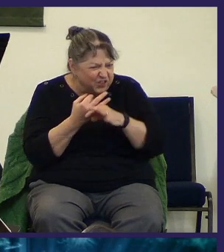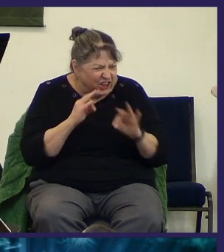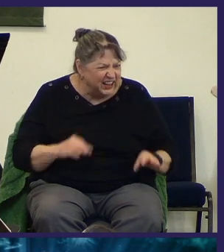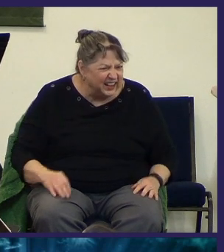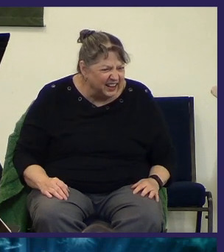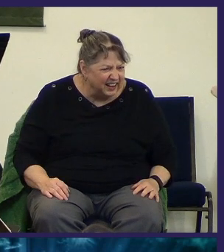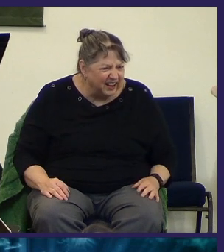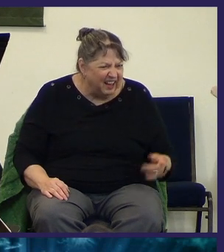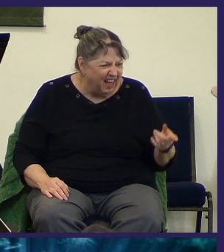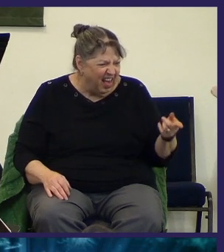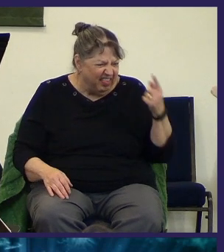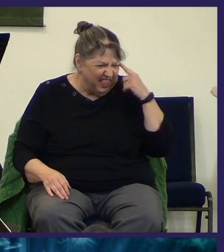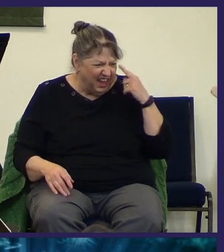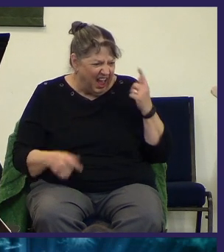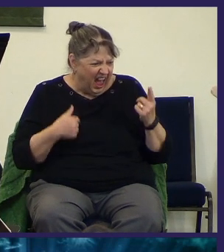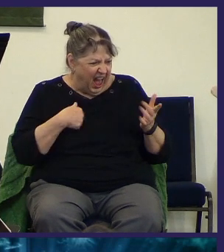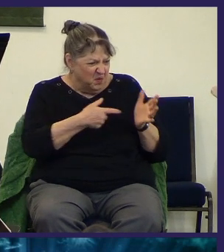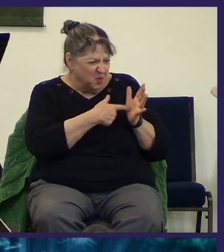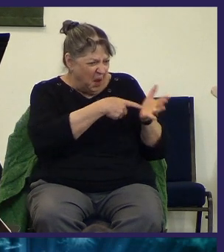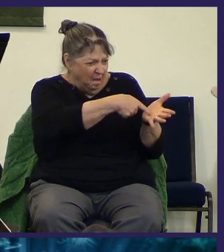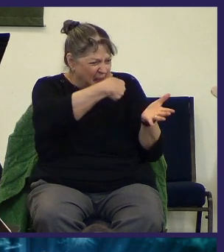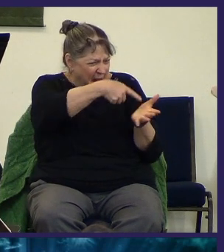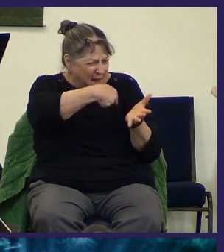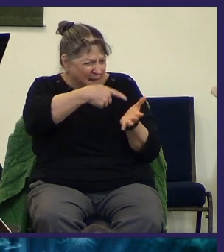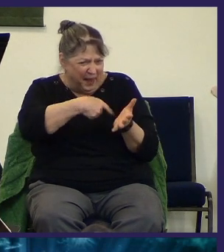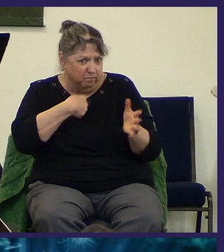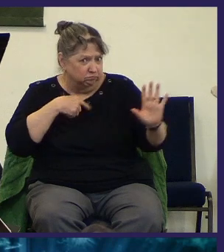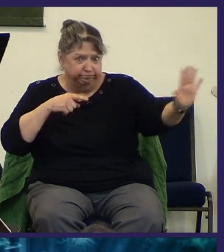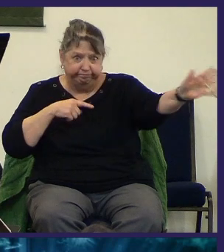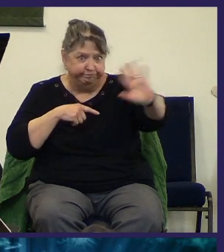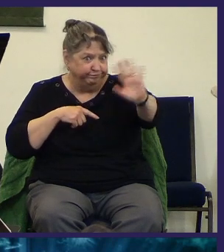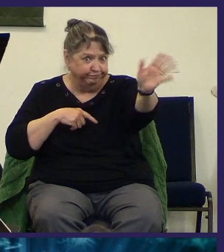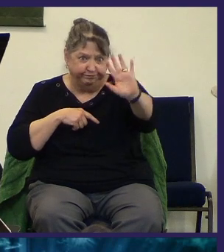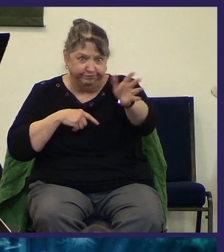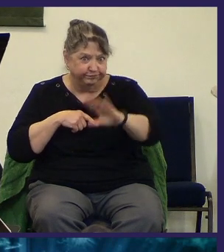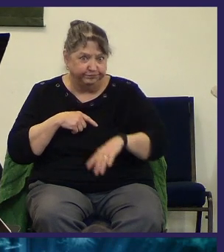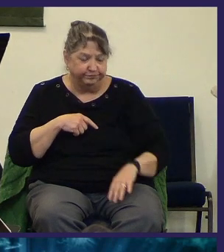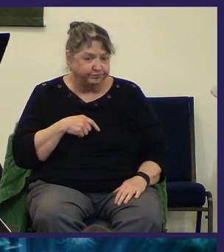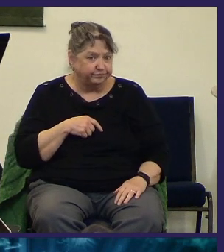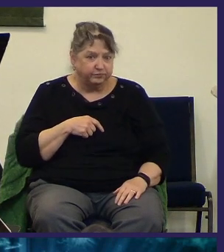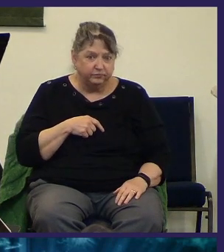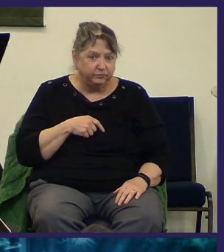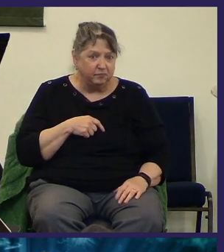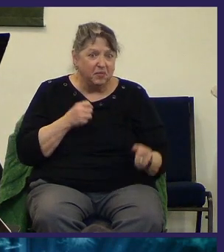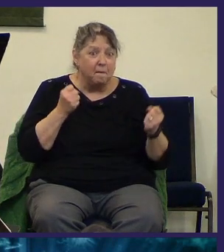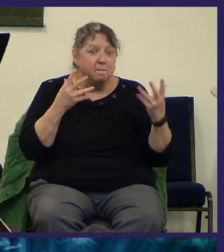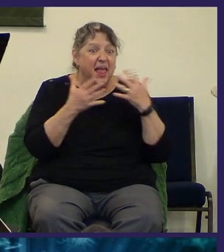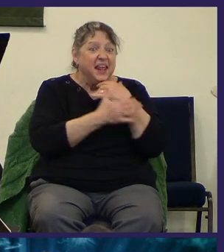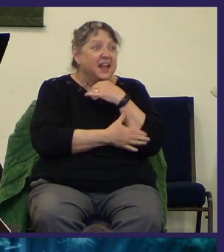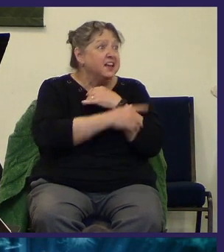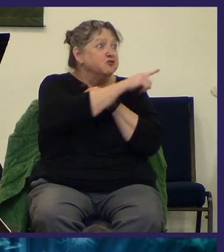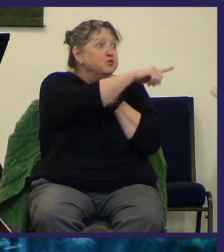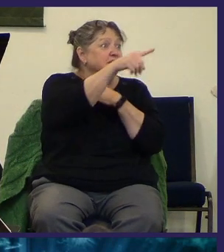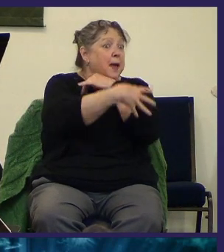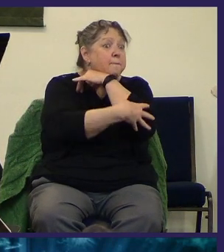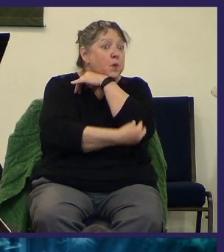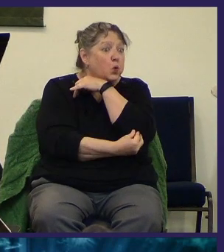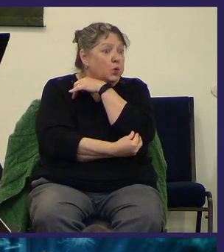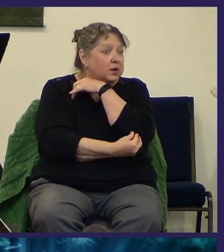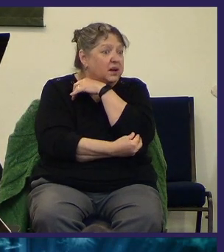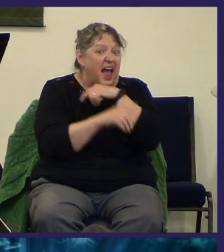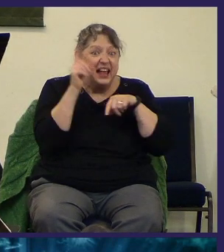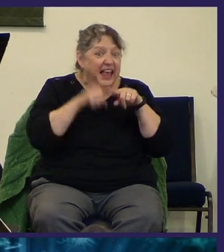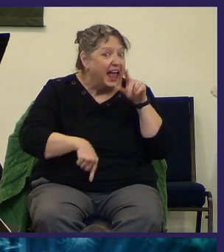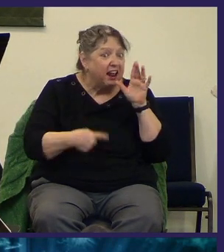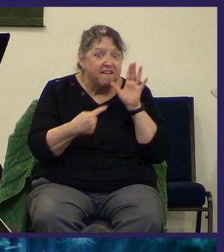price is concerned since some countries they can't afford a bible some countries that means that's a